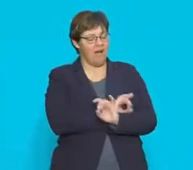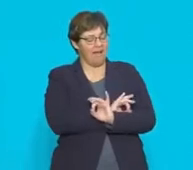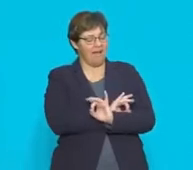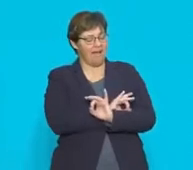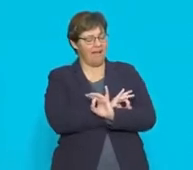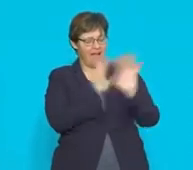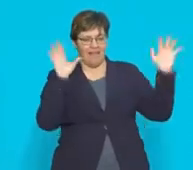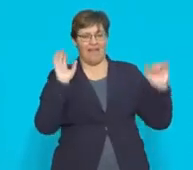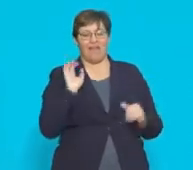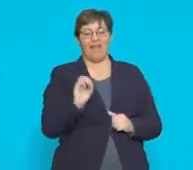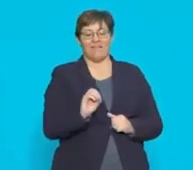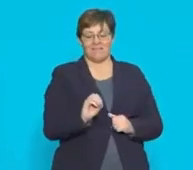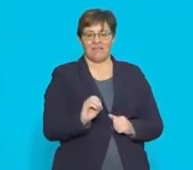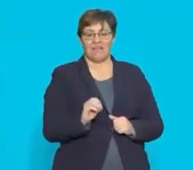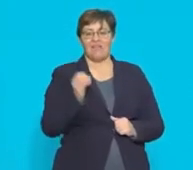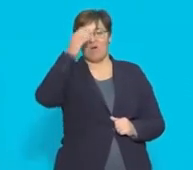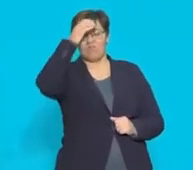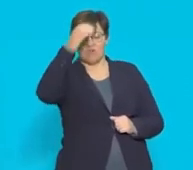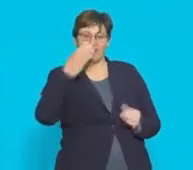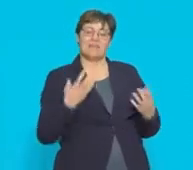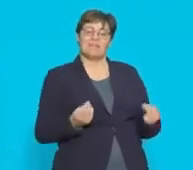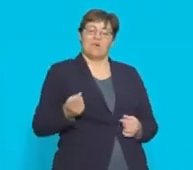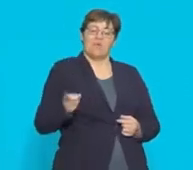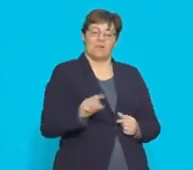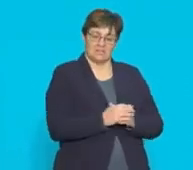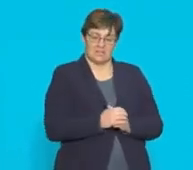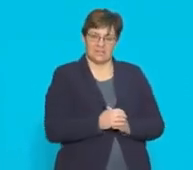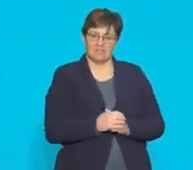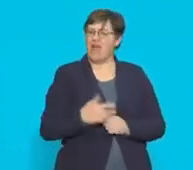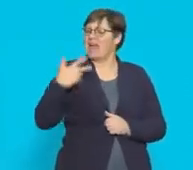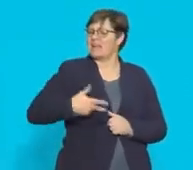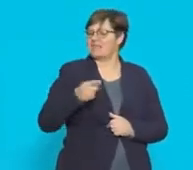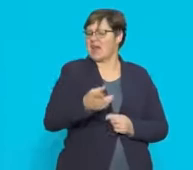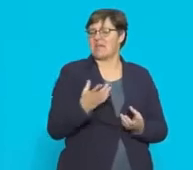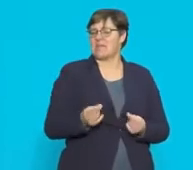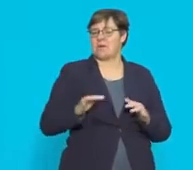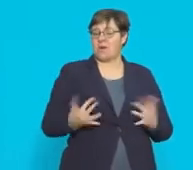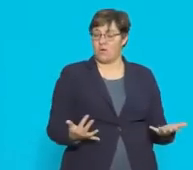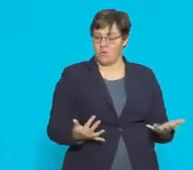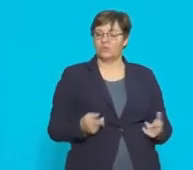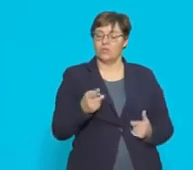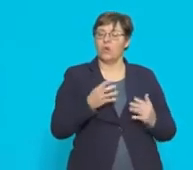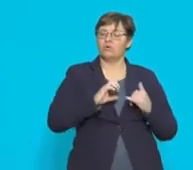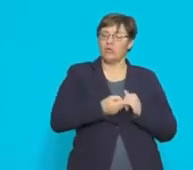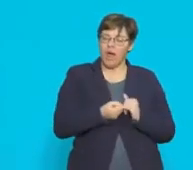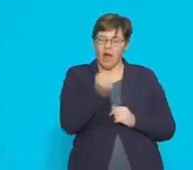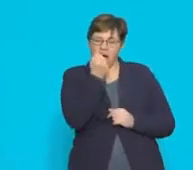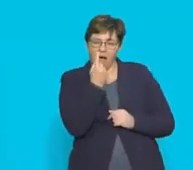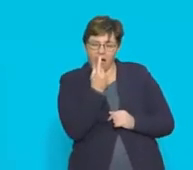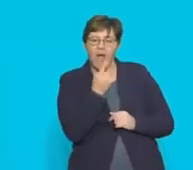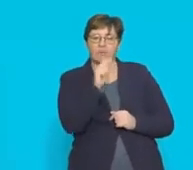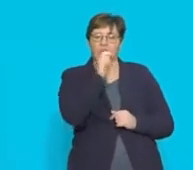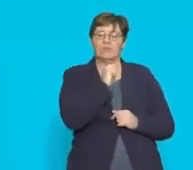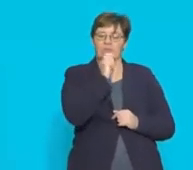that all of this clarified what the concept of a number is and how do we classify these numbers to try and make